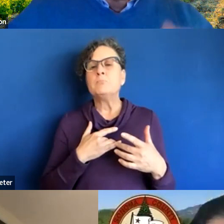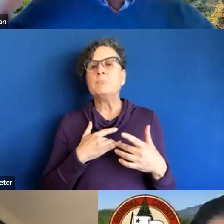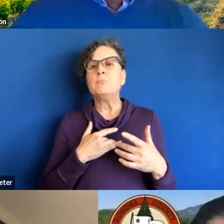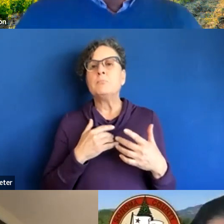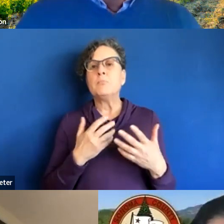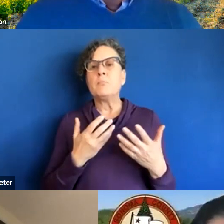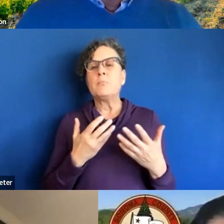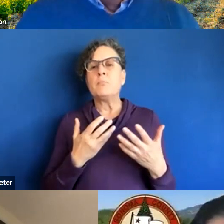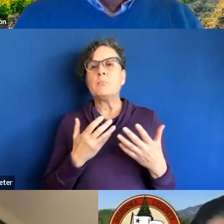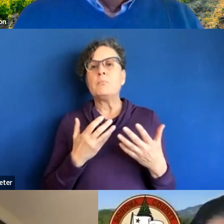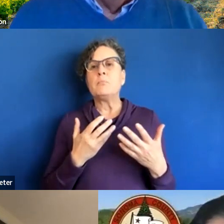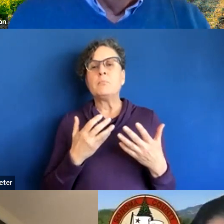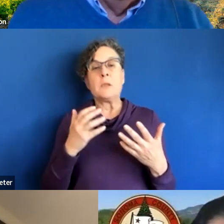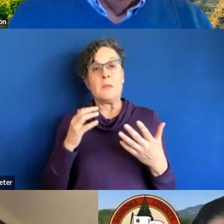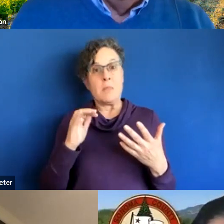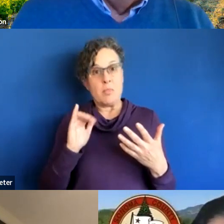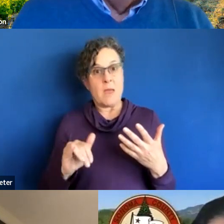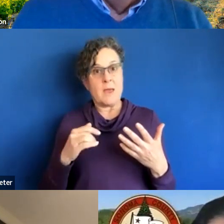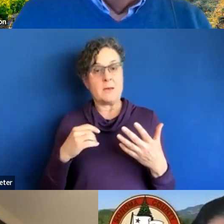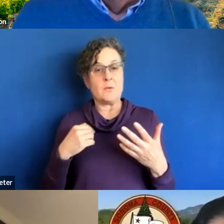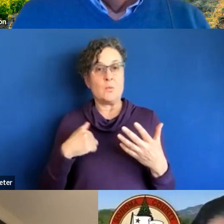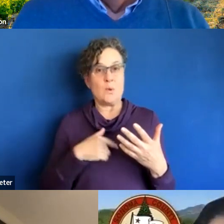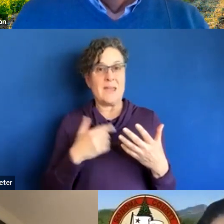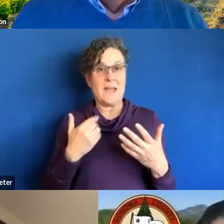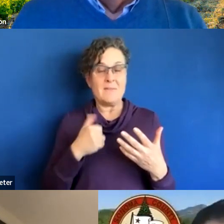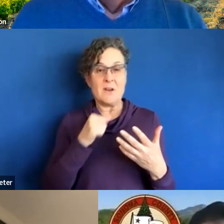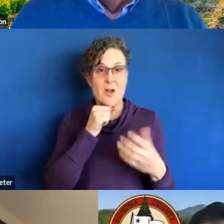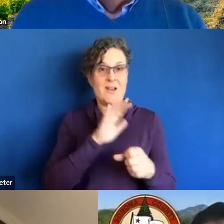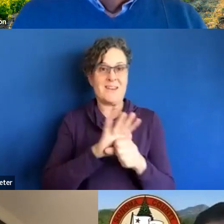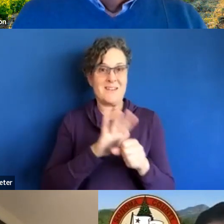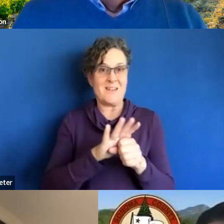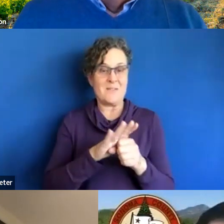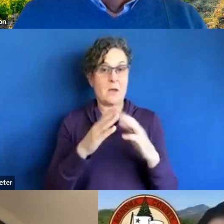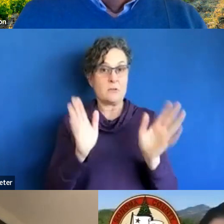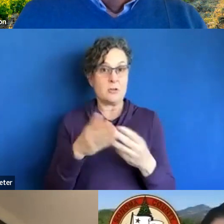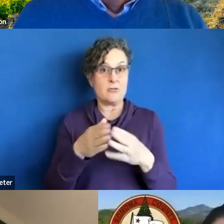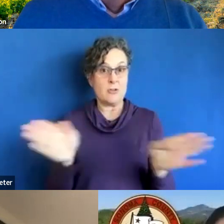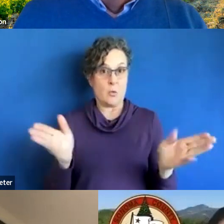of our larger housing crisis. I think we'd all agree on that, and